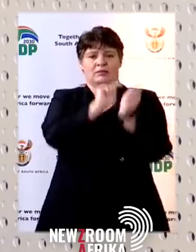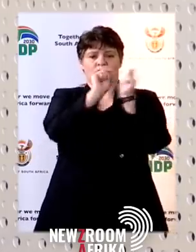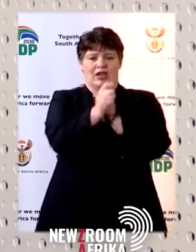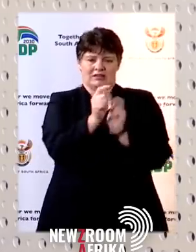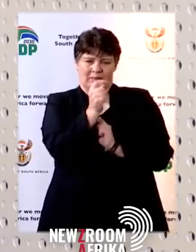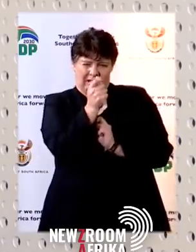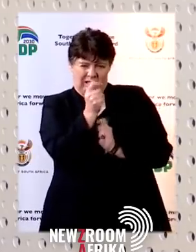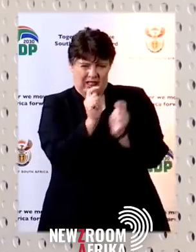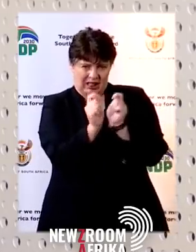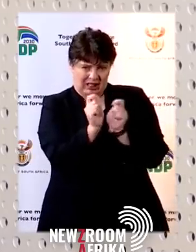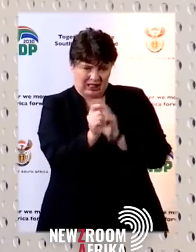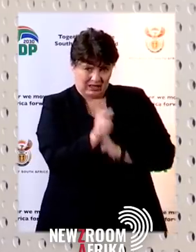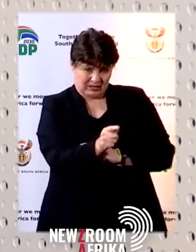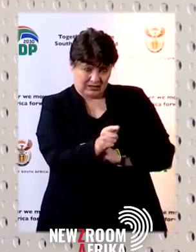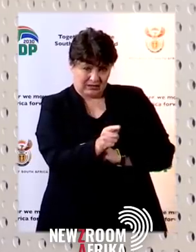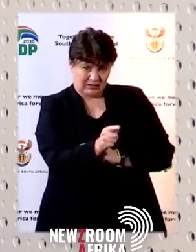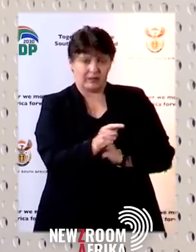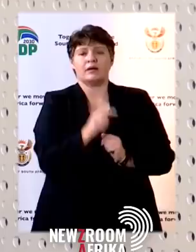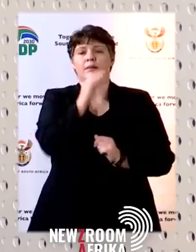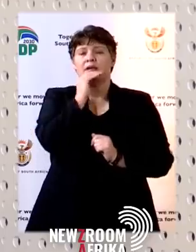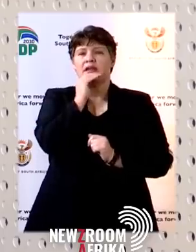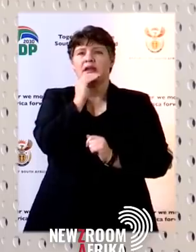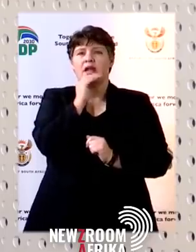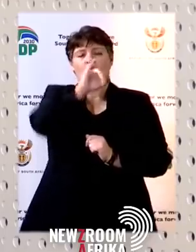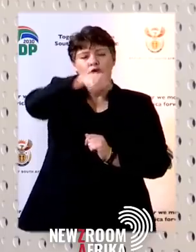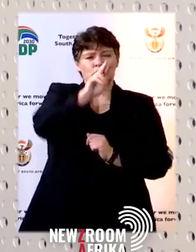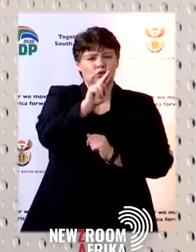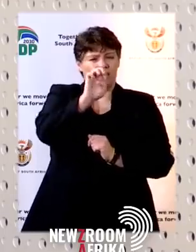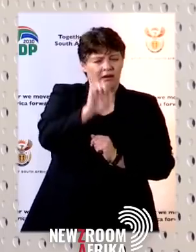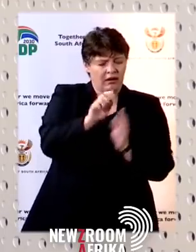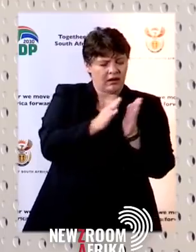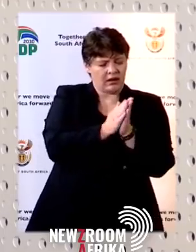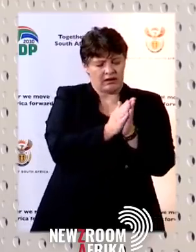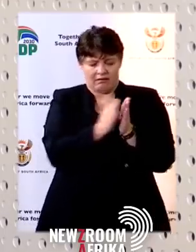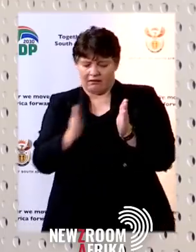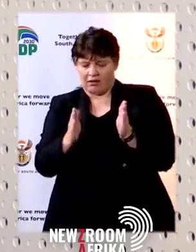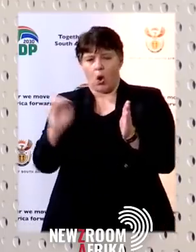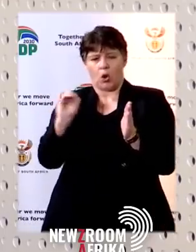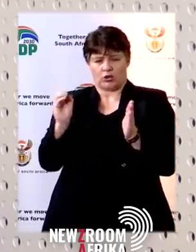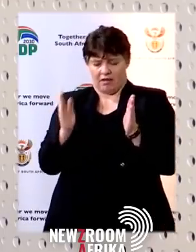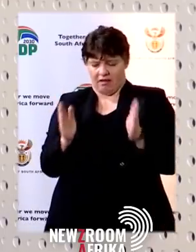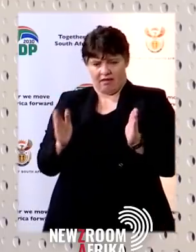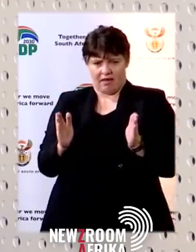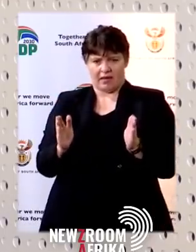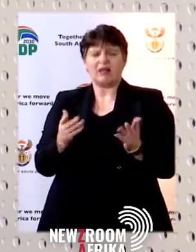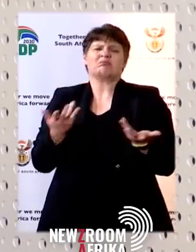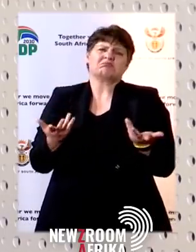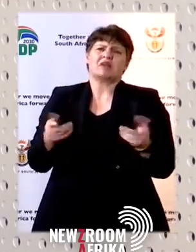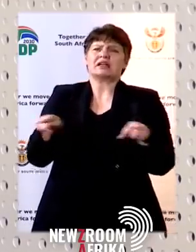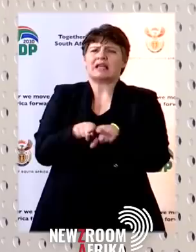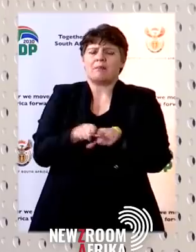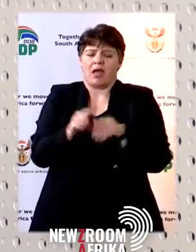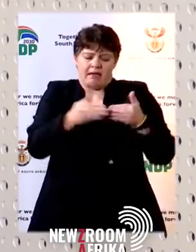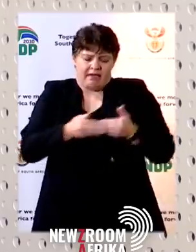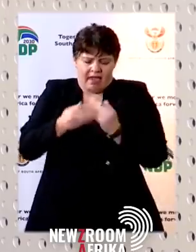little, which means from June to October, caregivers, typically mothers or